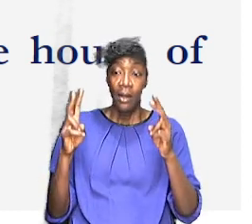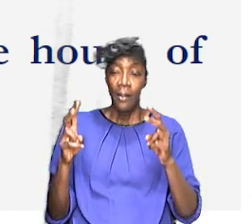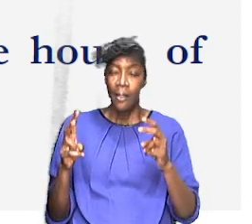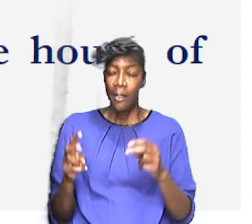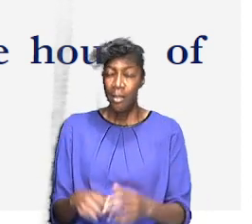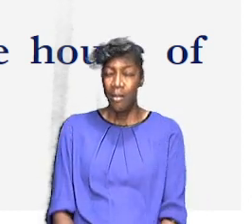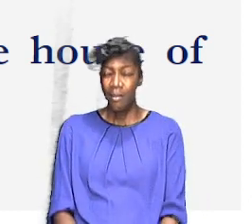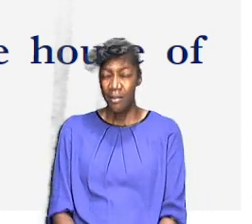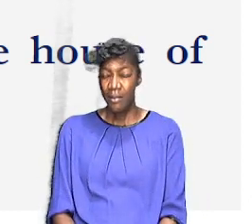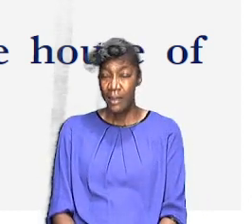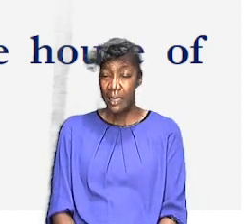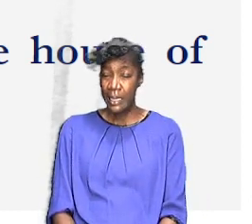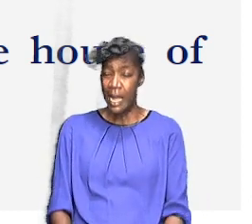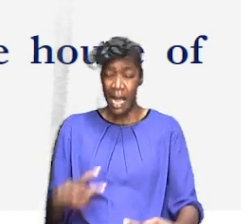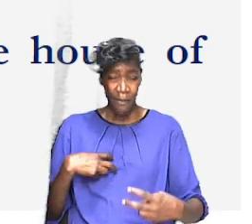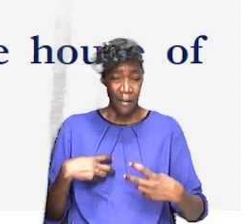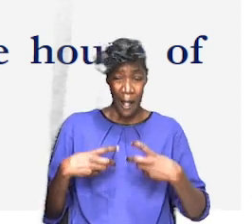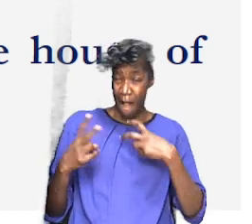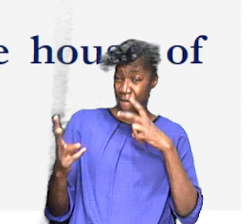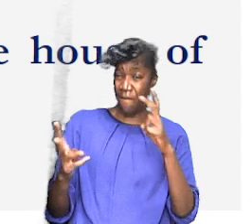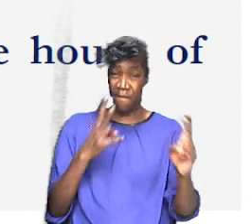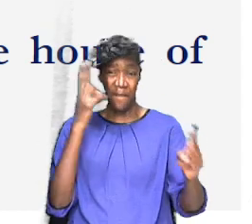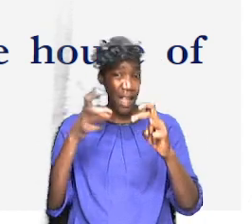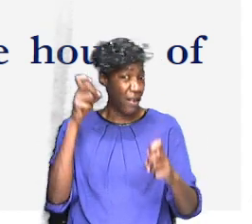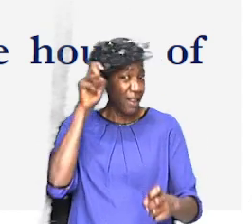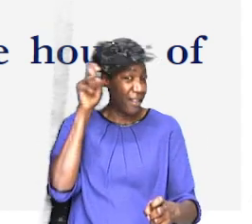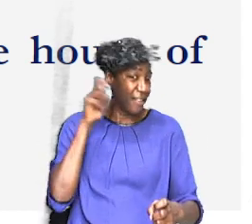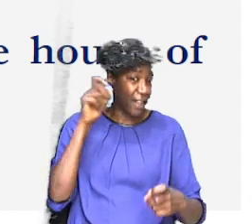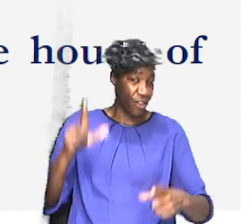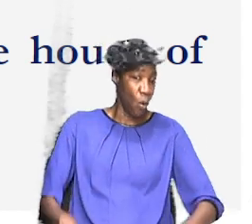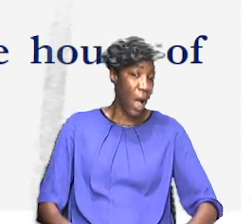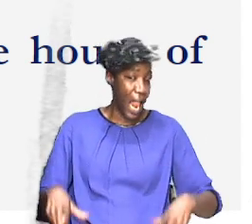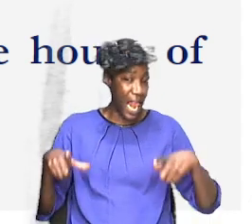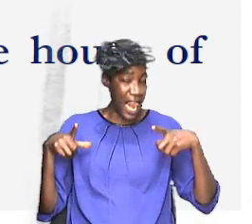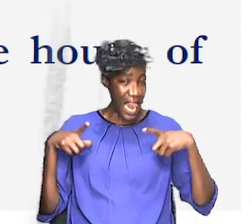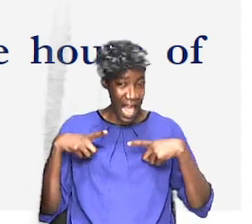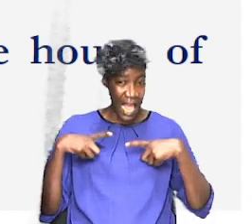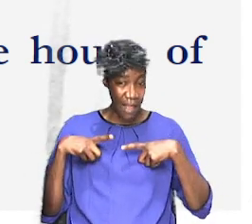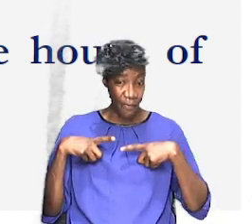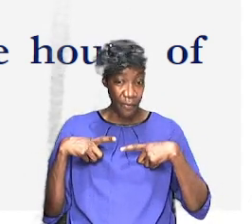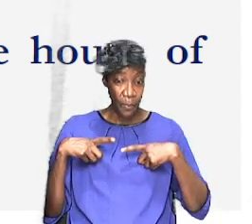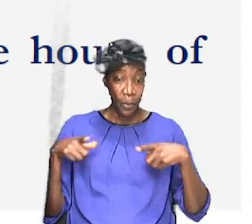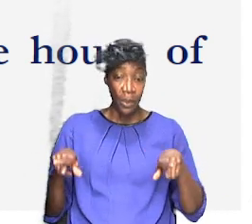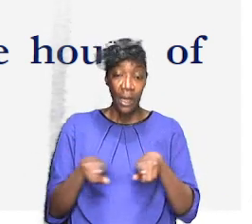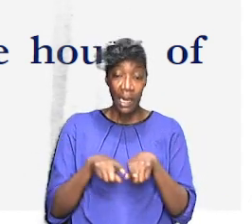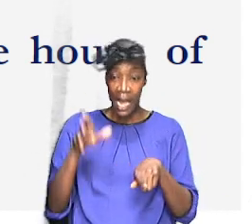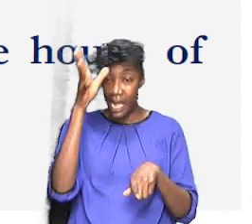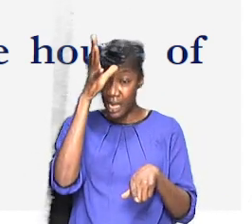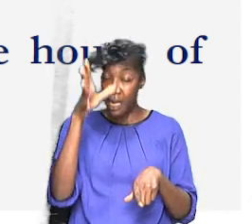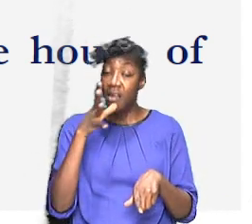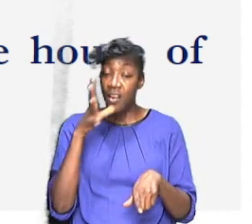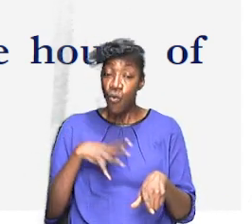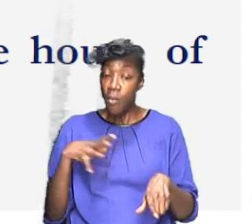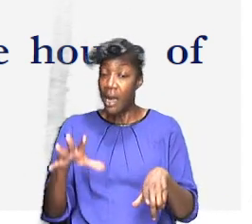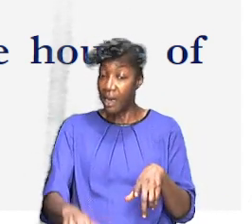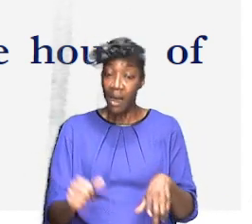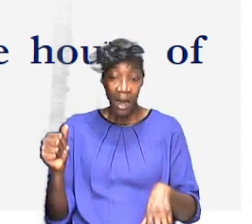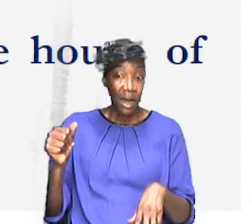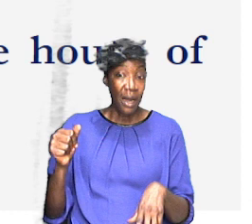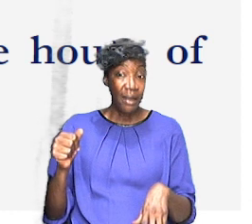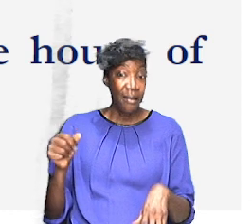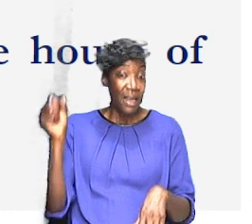very sexual lifestyle. Amen. Like the woman that was caught in adultery in St. John chapter